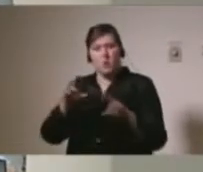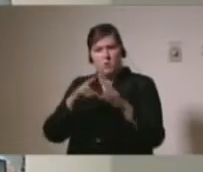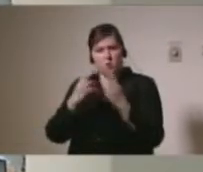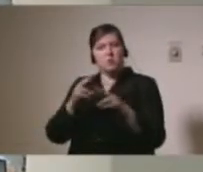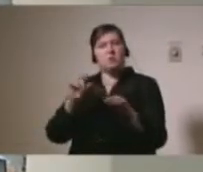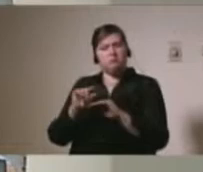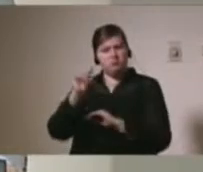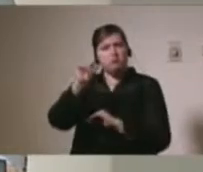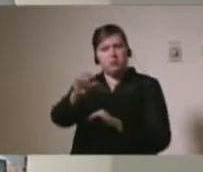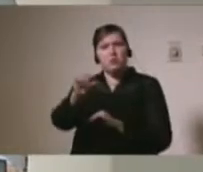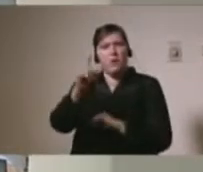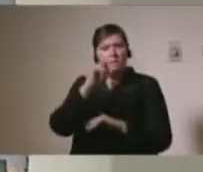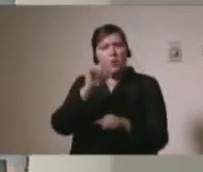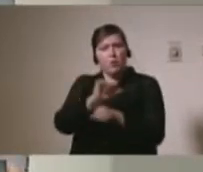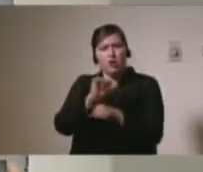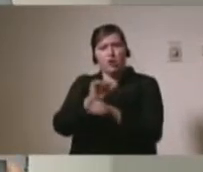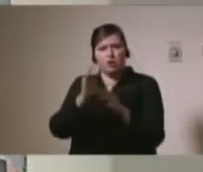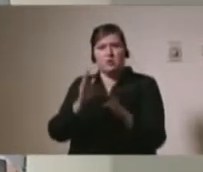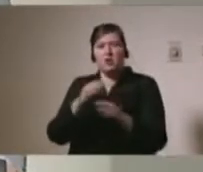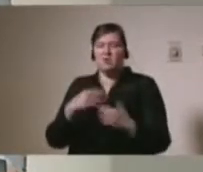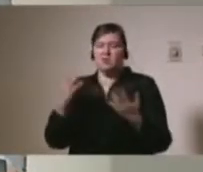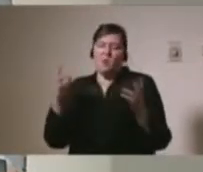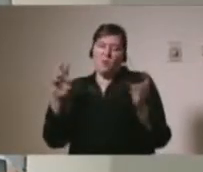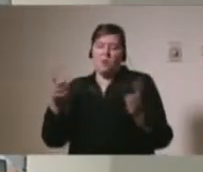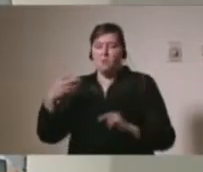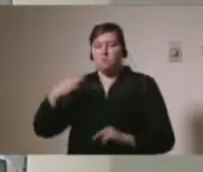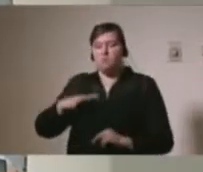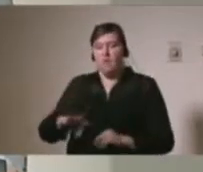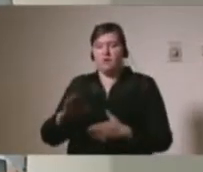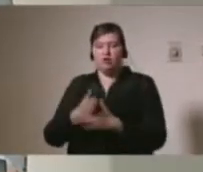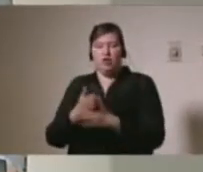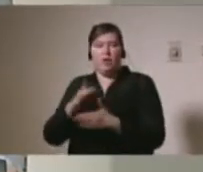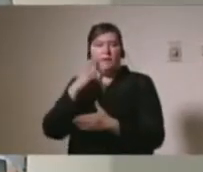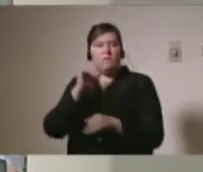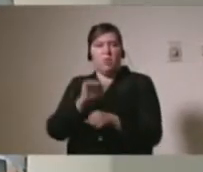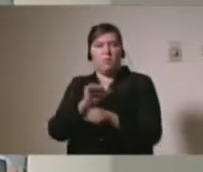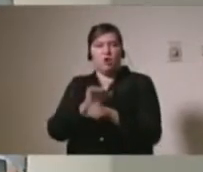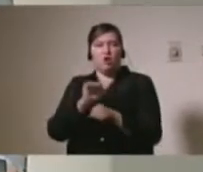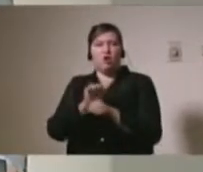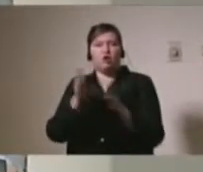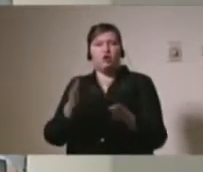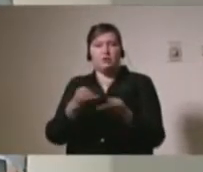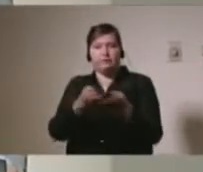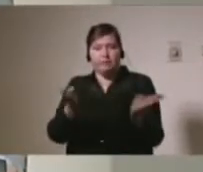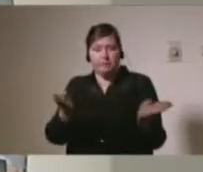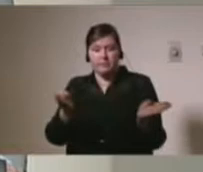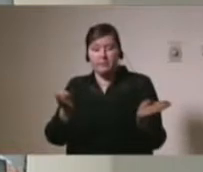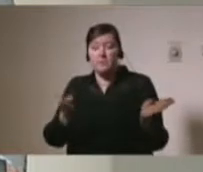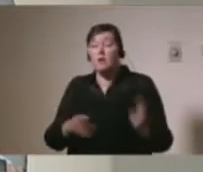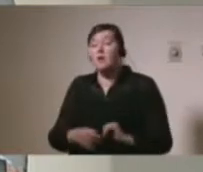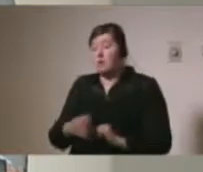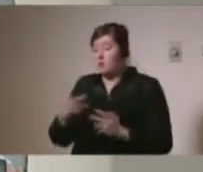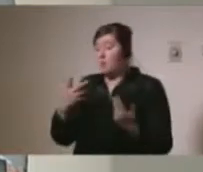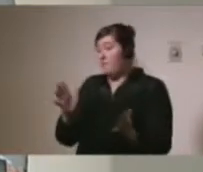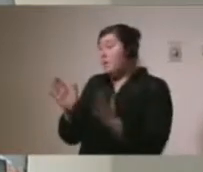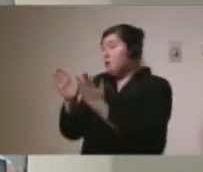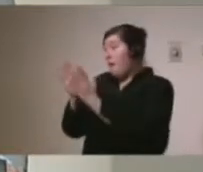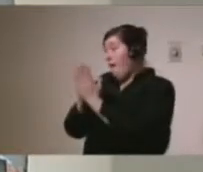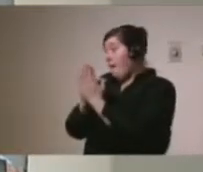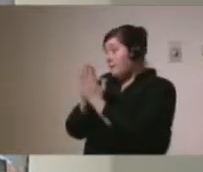profit sharing for workers. We've started this discussion, and